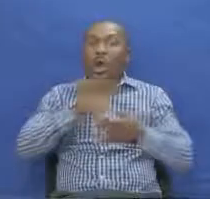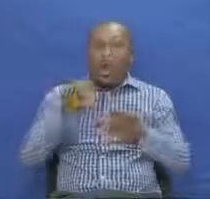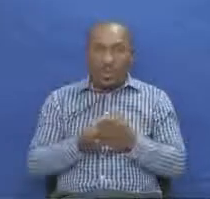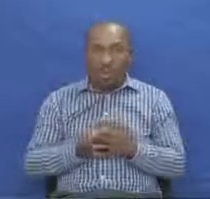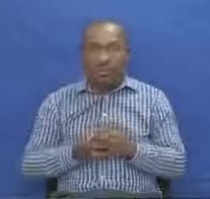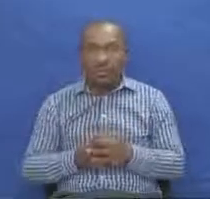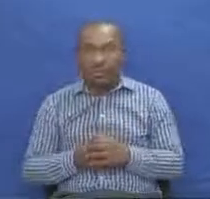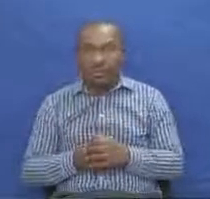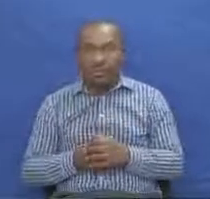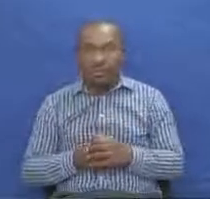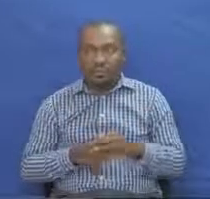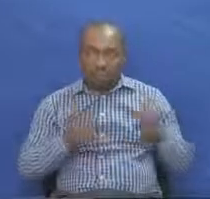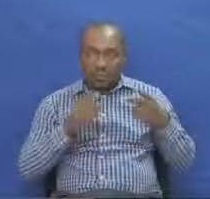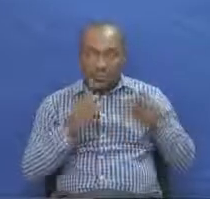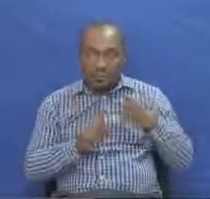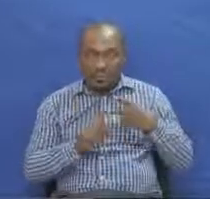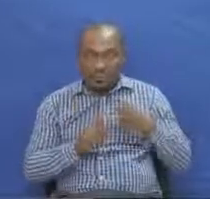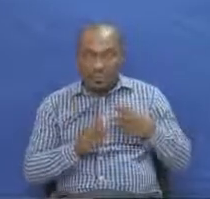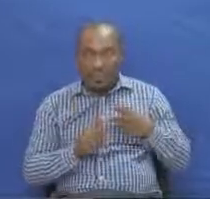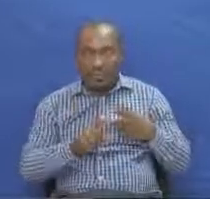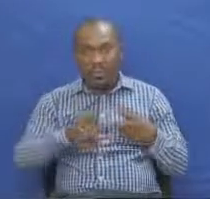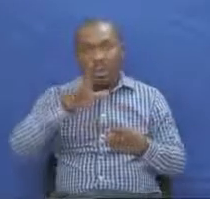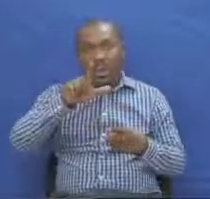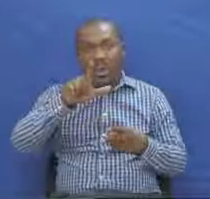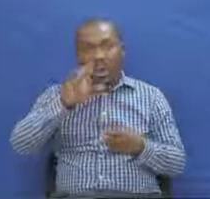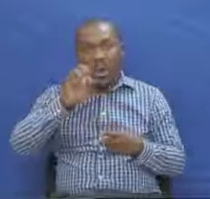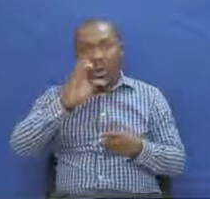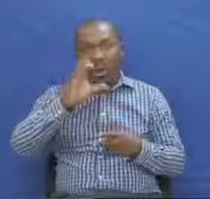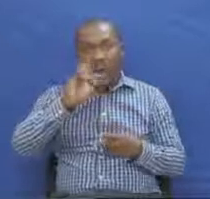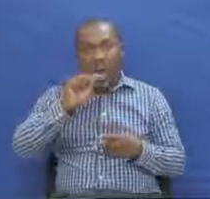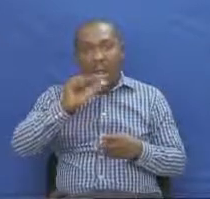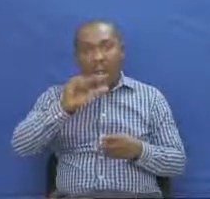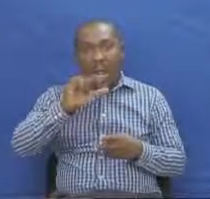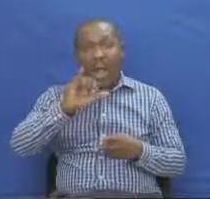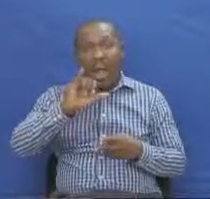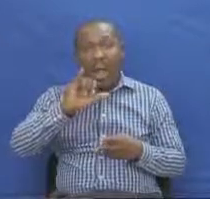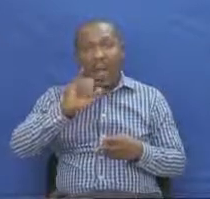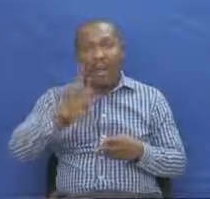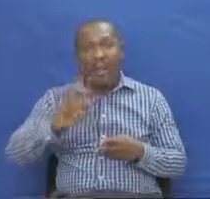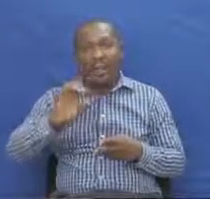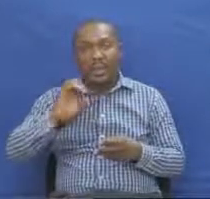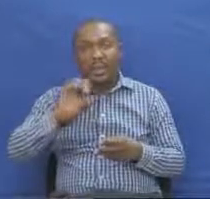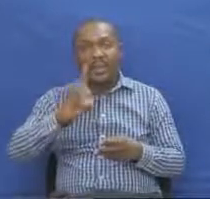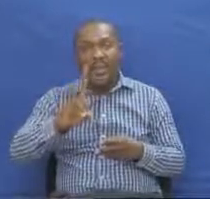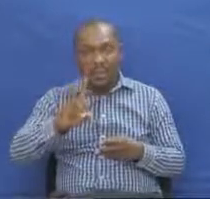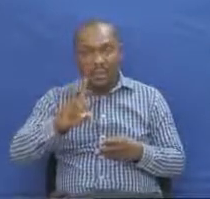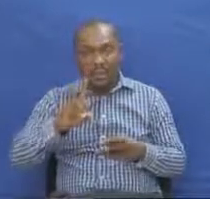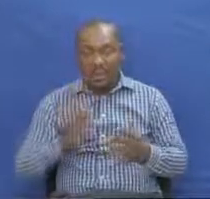Another type of growth is called localized growth. Can someone tell me what is localized growth?